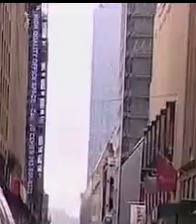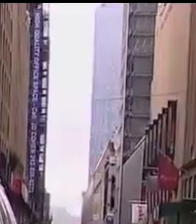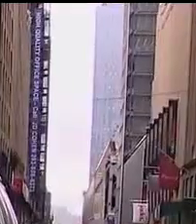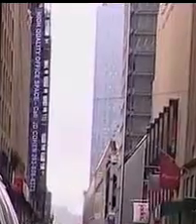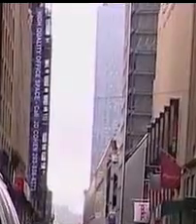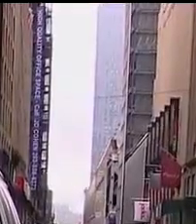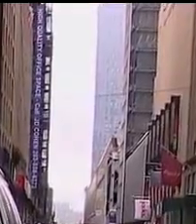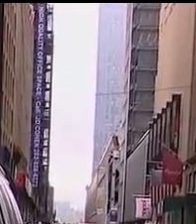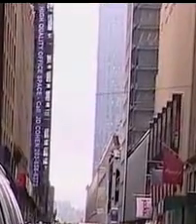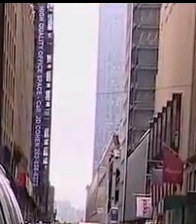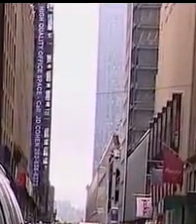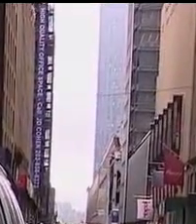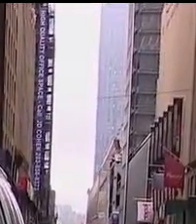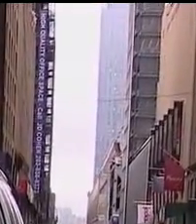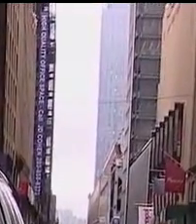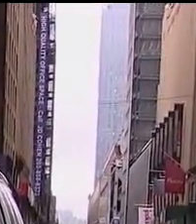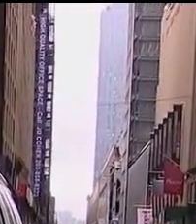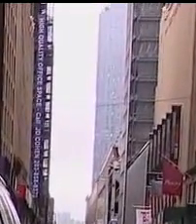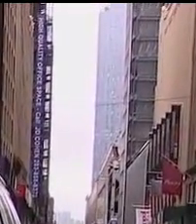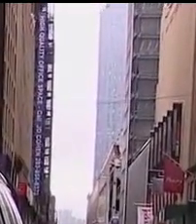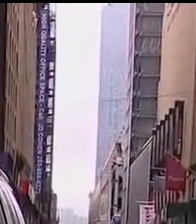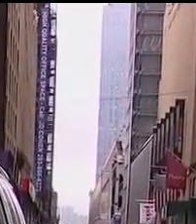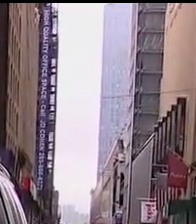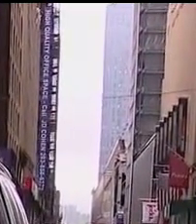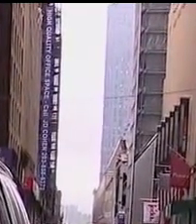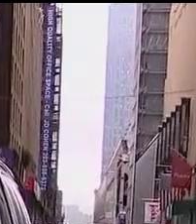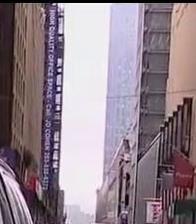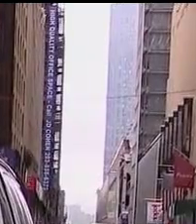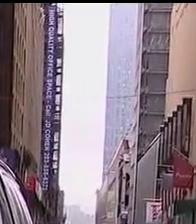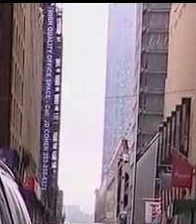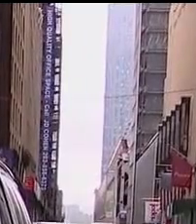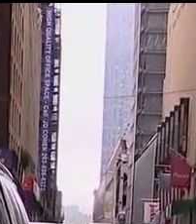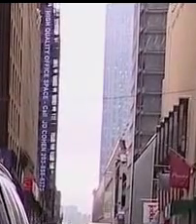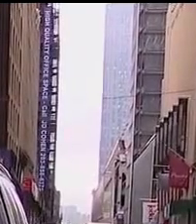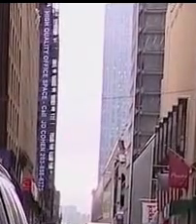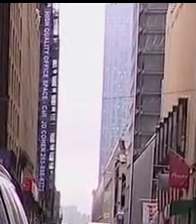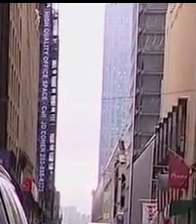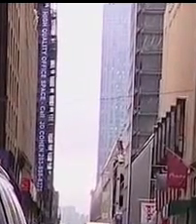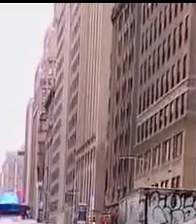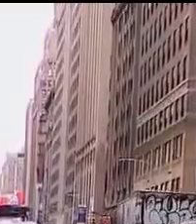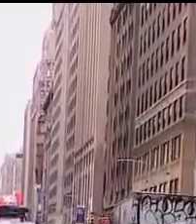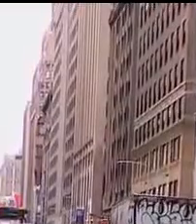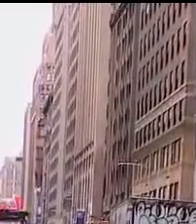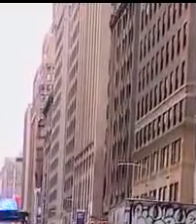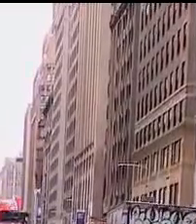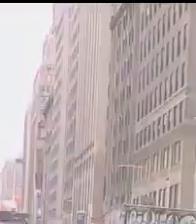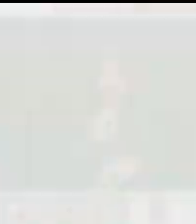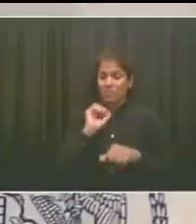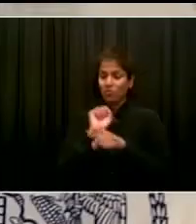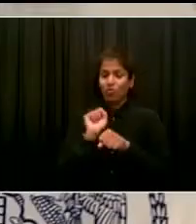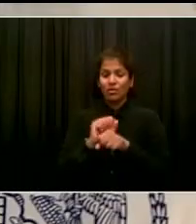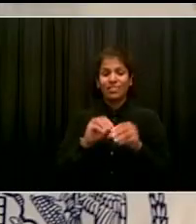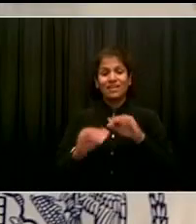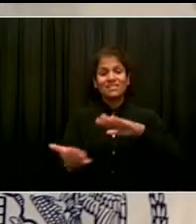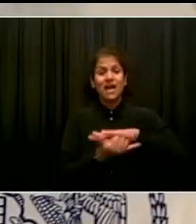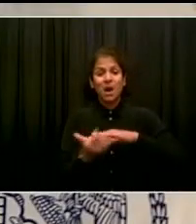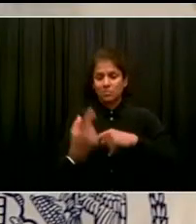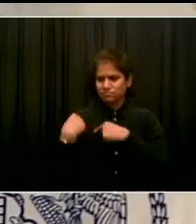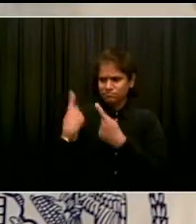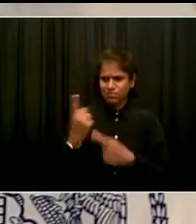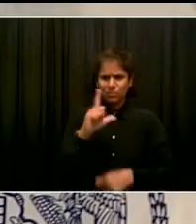has increased its presence in the Times Square area, but the MTA is welcome to pitch in.